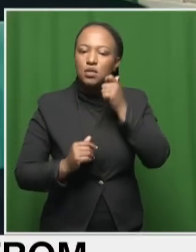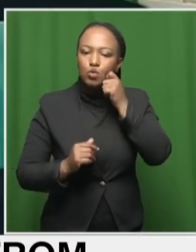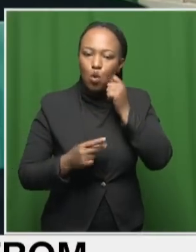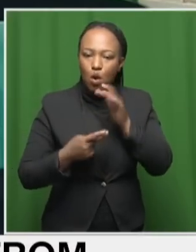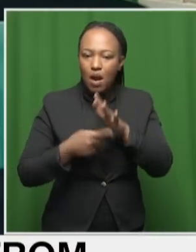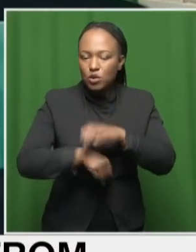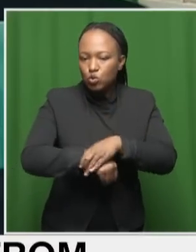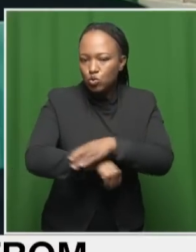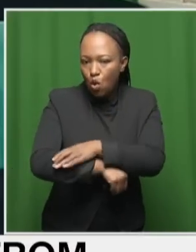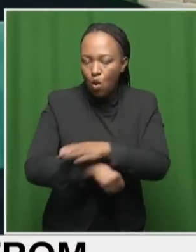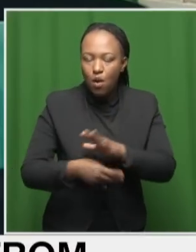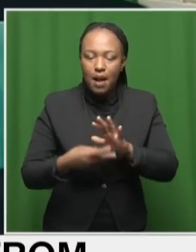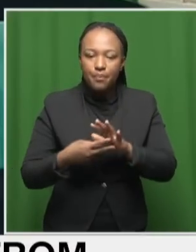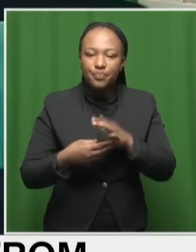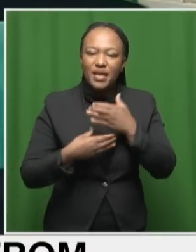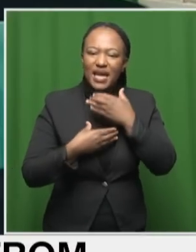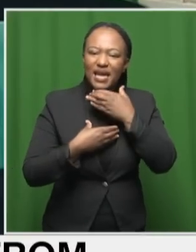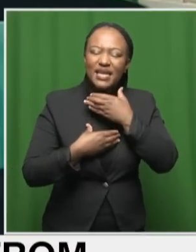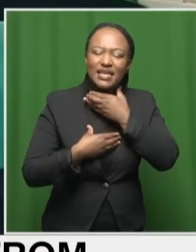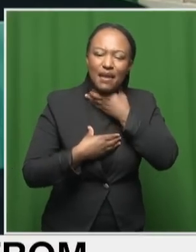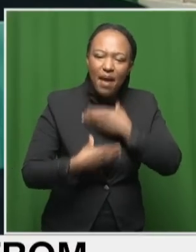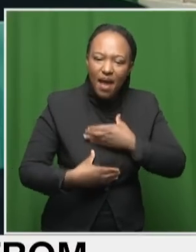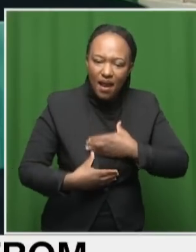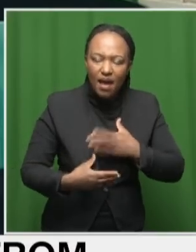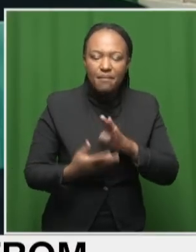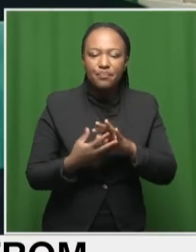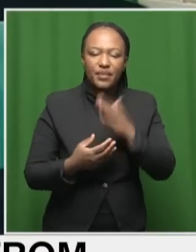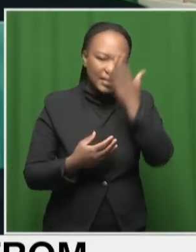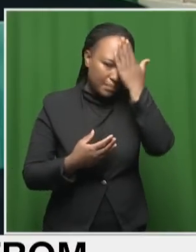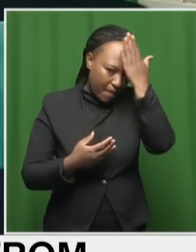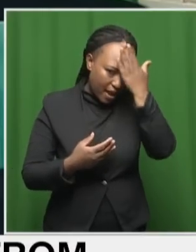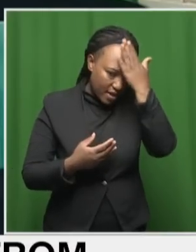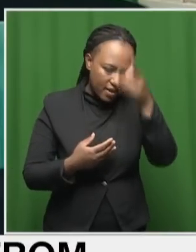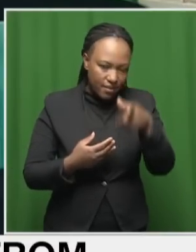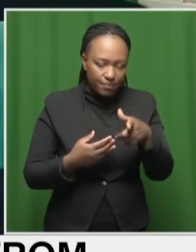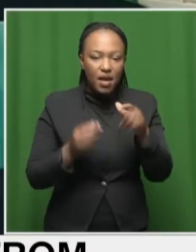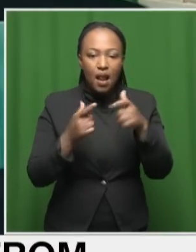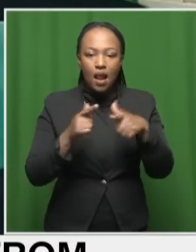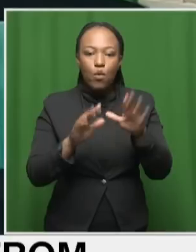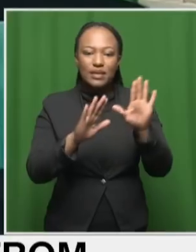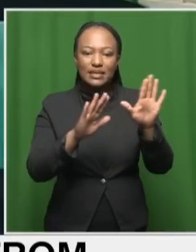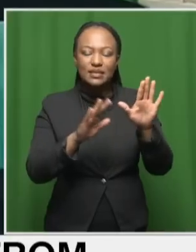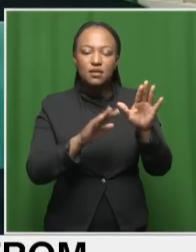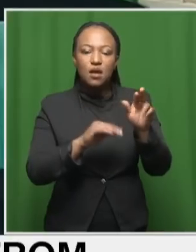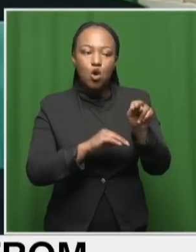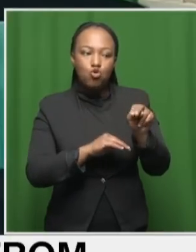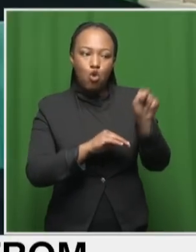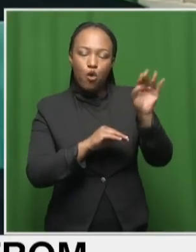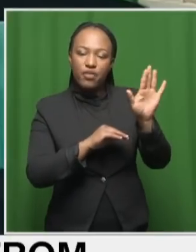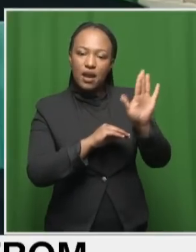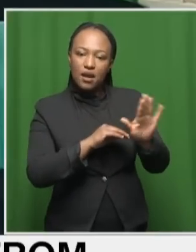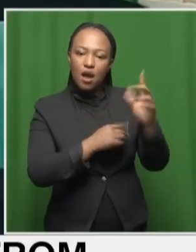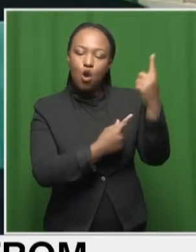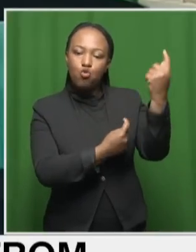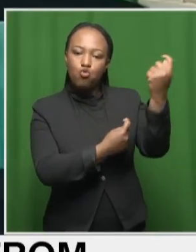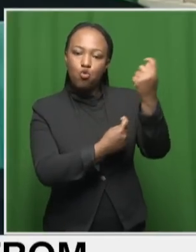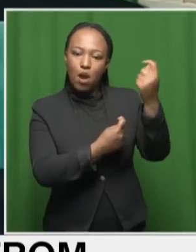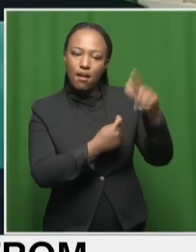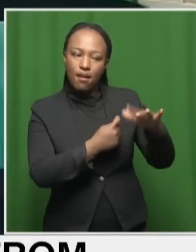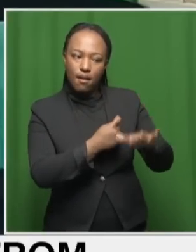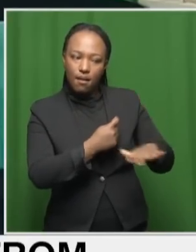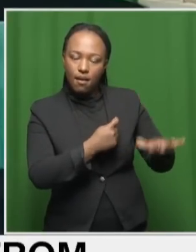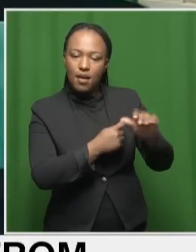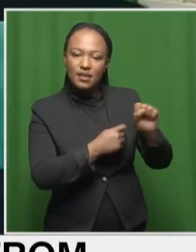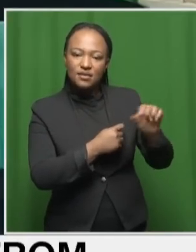Xitsonga, Indebele, Sesotho, and Sepedi, so these are the languages that are predominant in the northern and more rural provinces in South